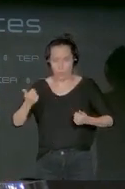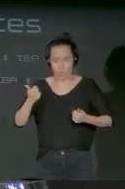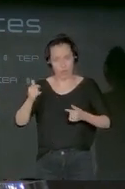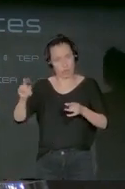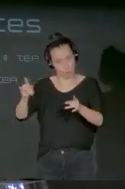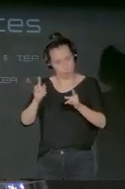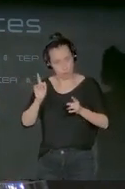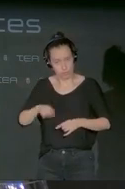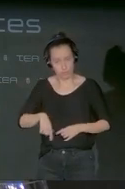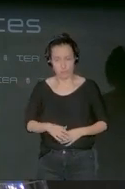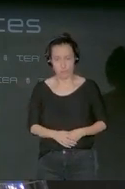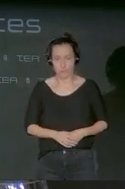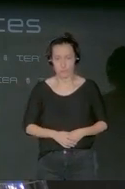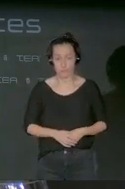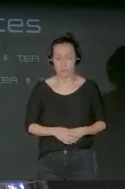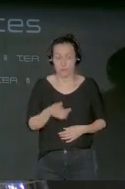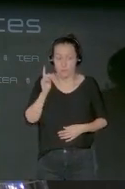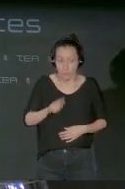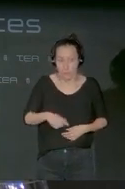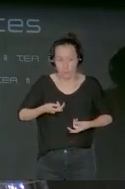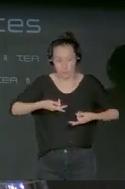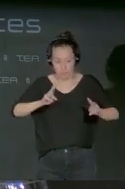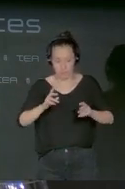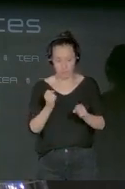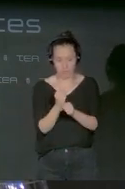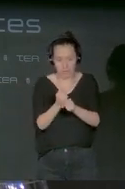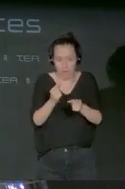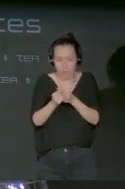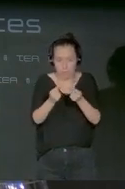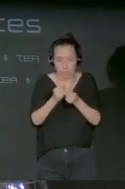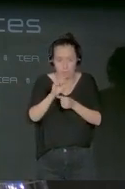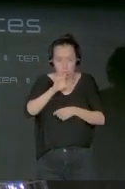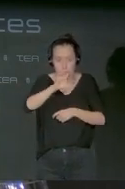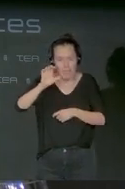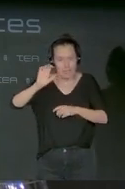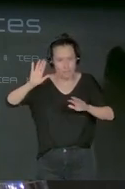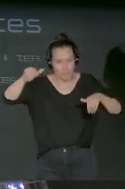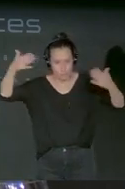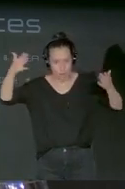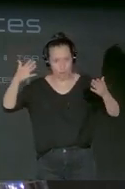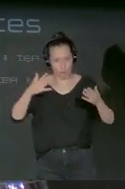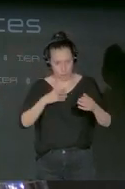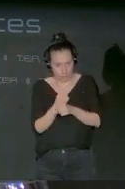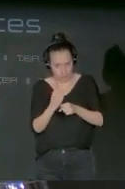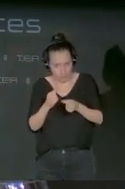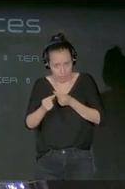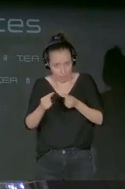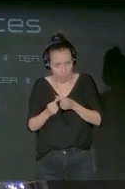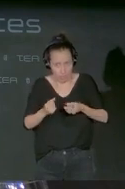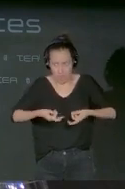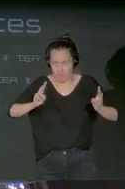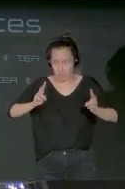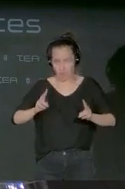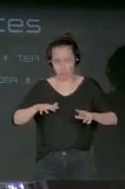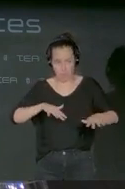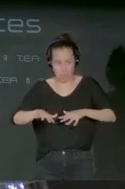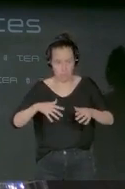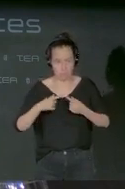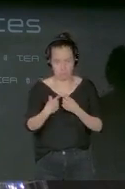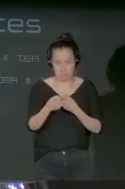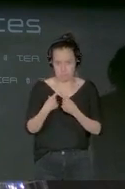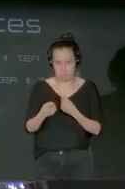because in the end, the idea of the EU is that you can work and travel freely across the Union, but unfortunately that doesn't work. The second big part